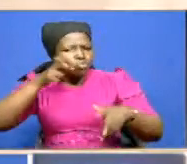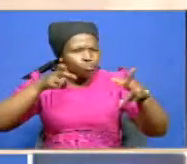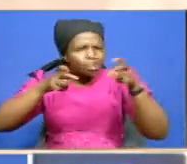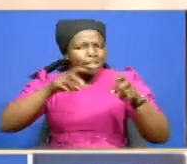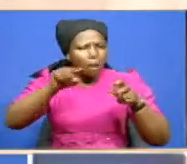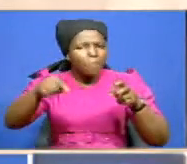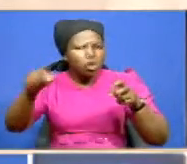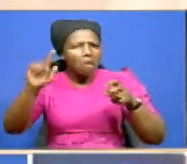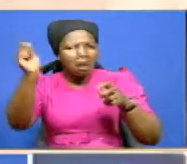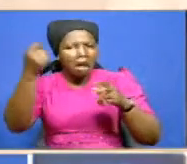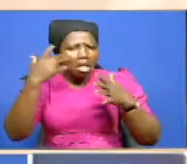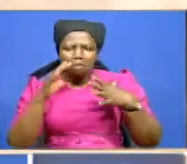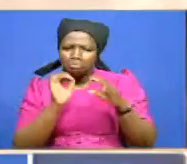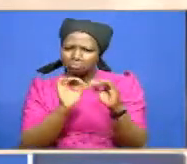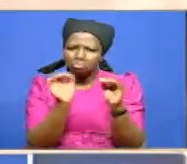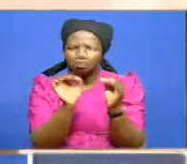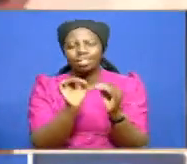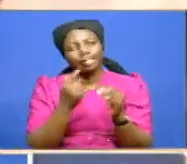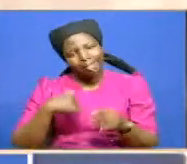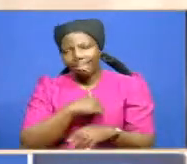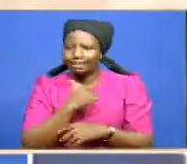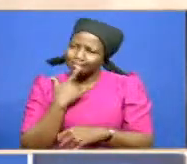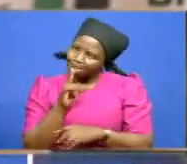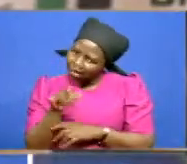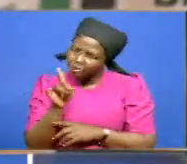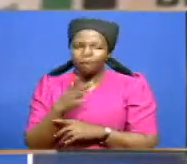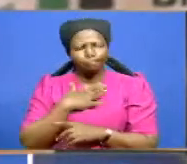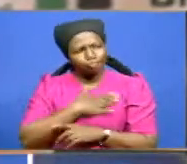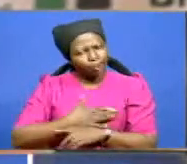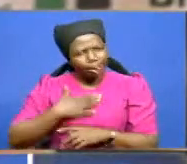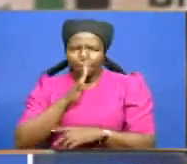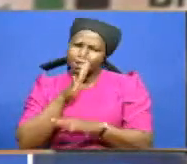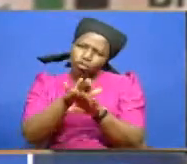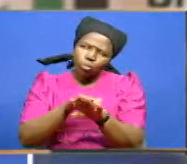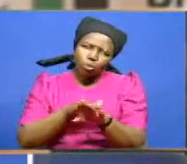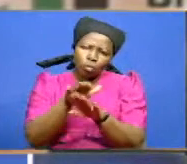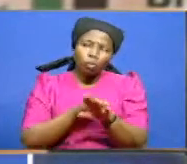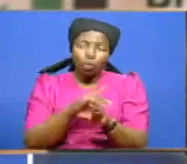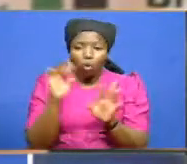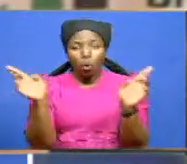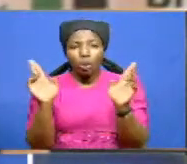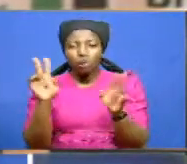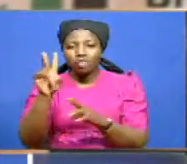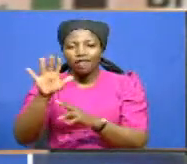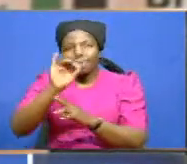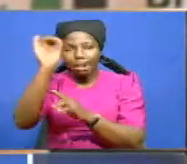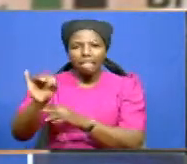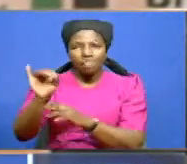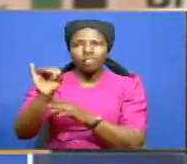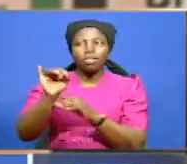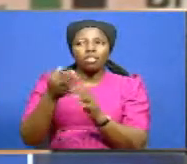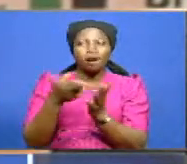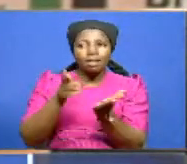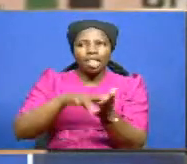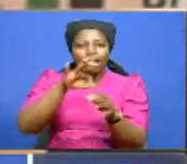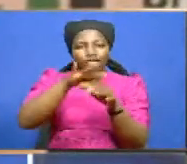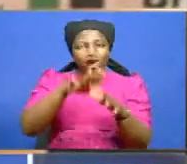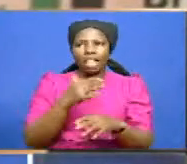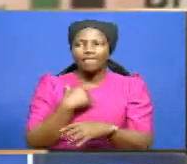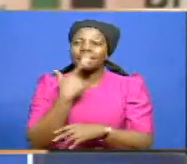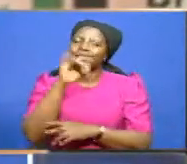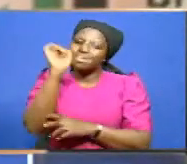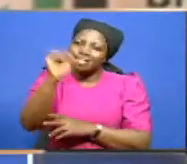Kenya. Na tunawaambia waende pole pole. Already 25% ya registered voters wamesema yes kwa hii